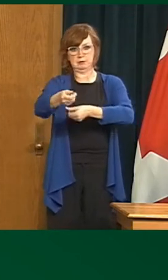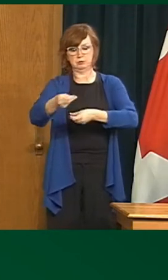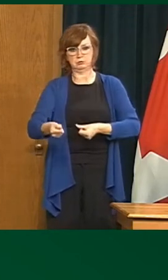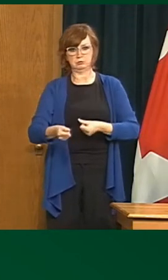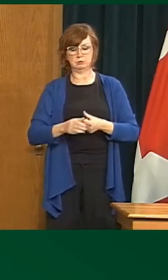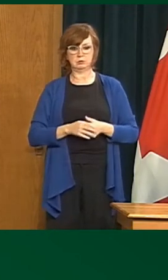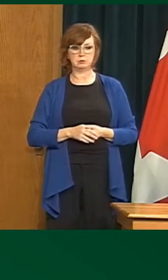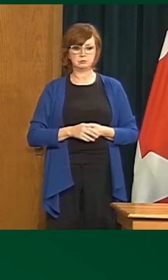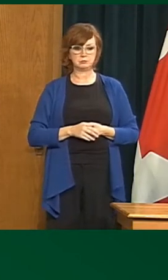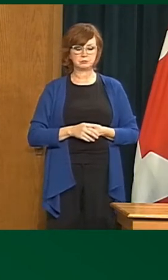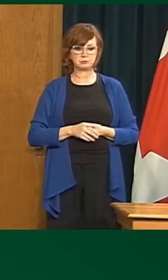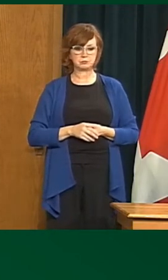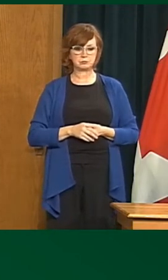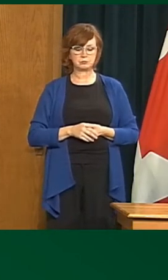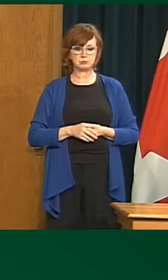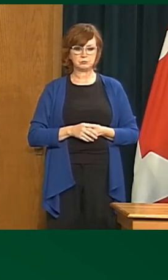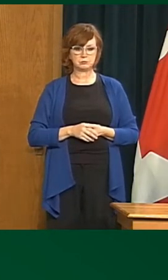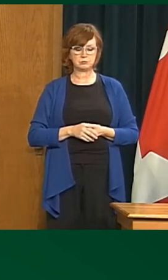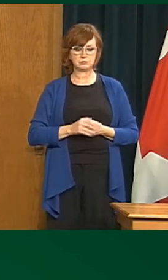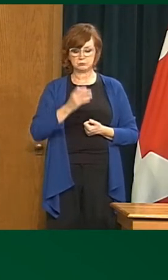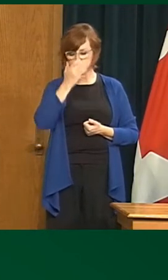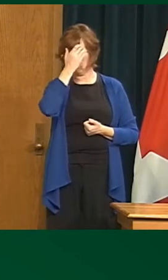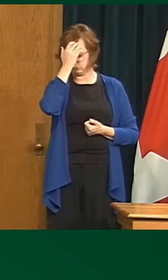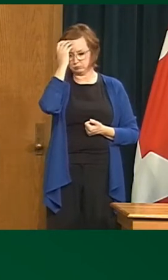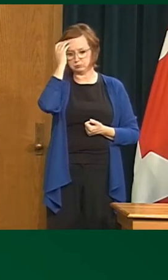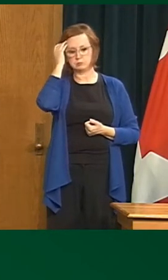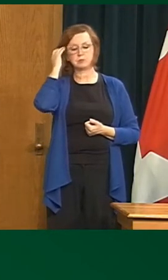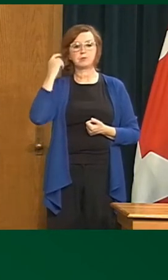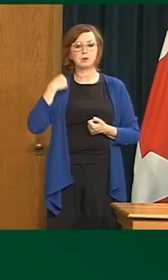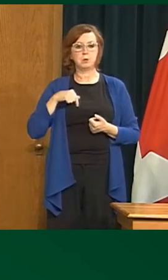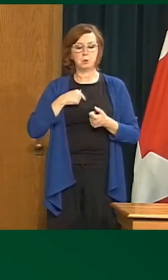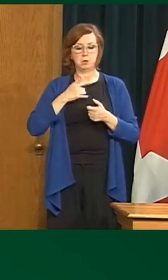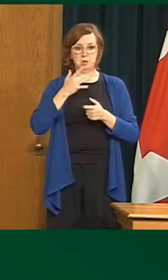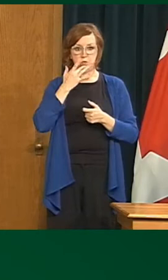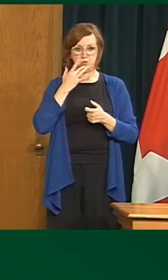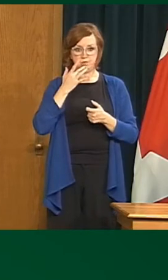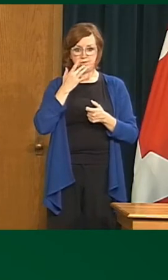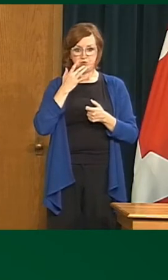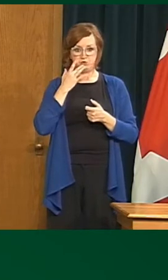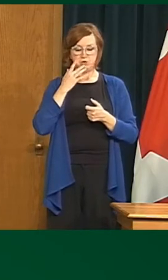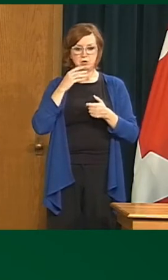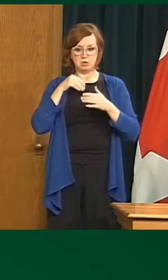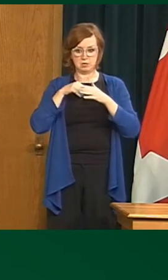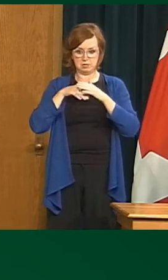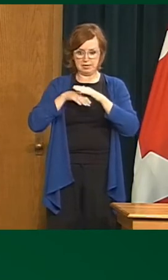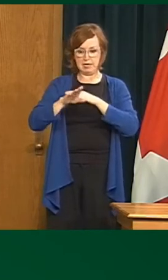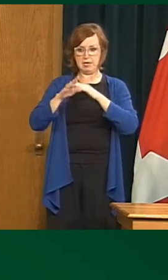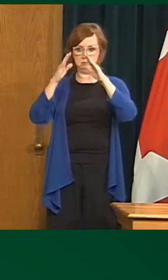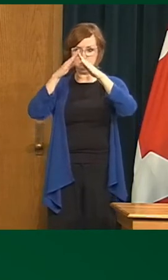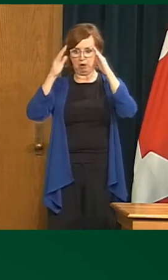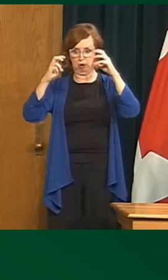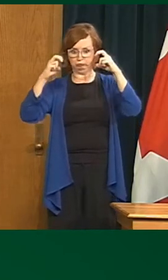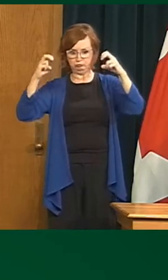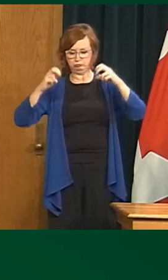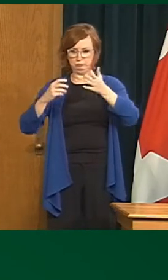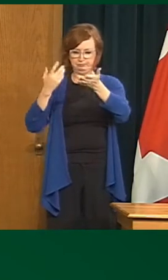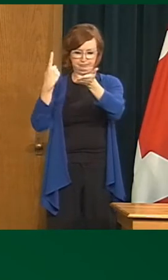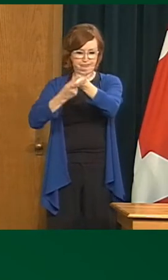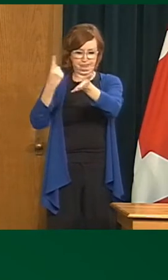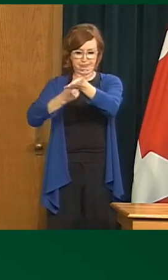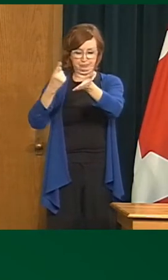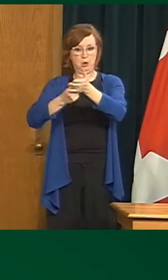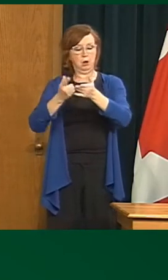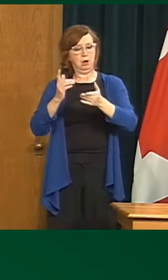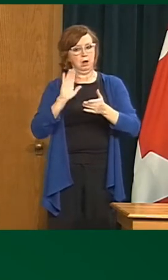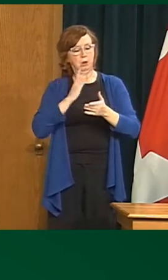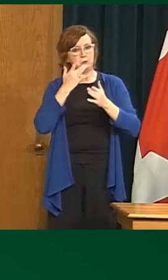into the House with that legislative oversight. If we are not able to come to an, if the House leaders are not able to come to an agreement on how that modified